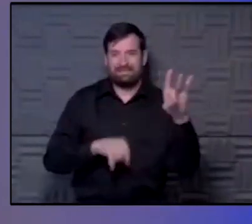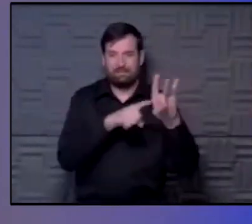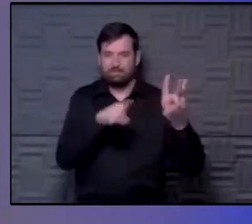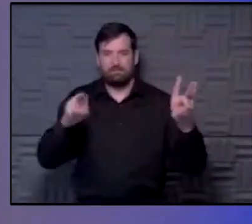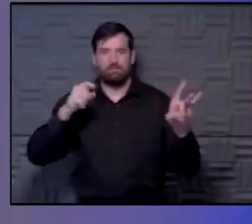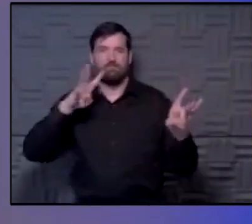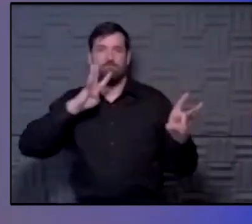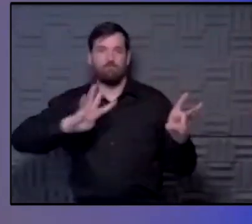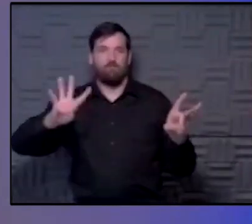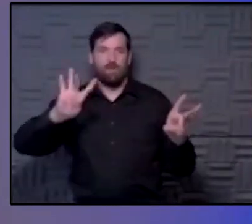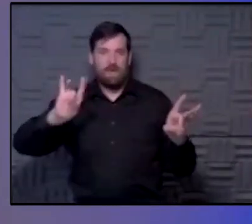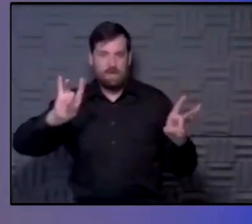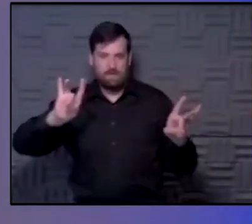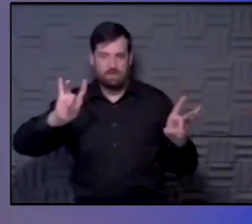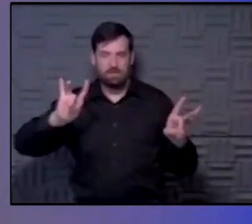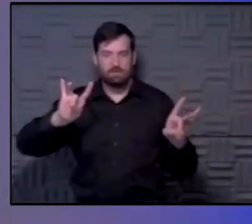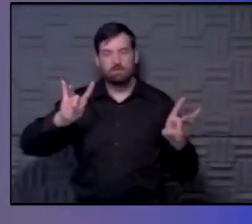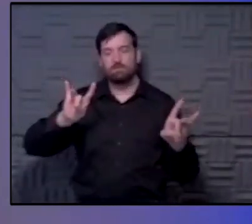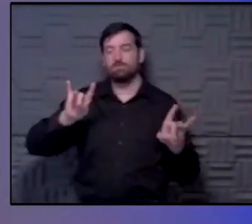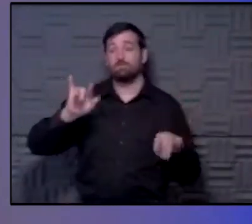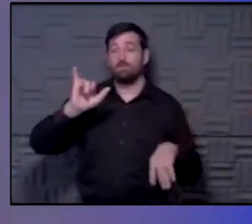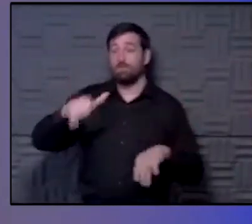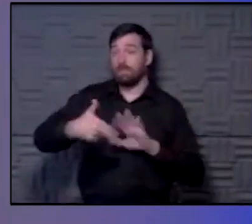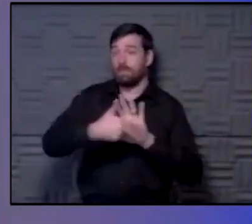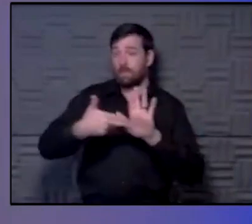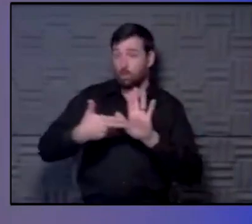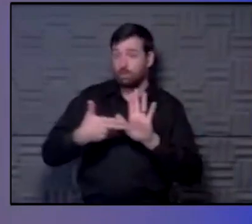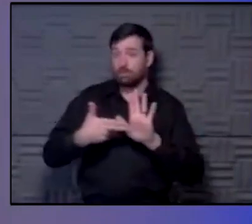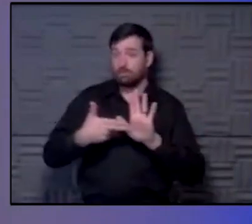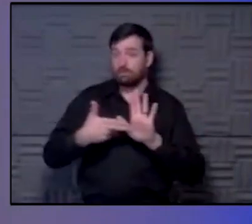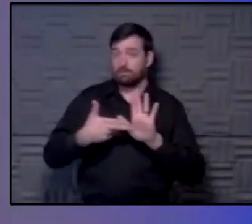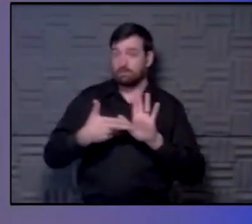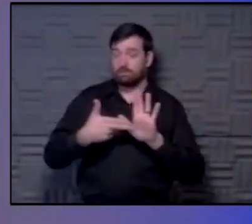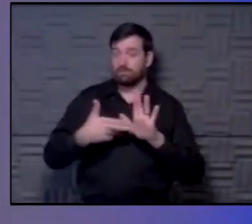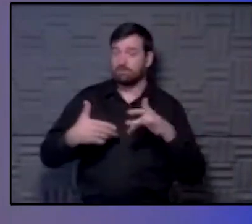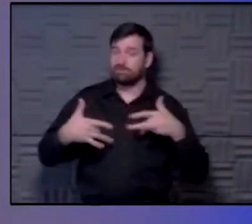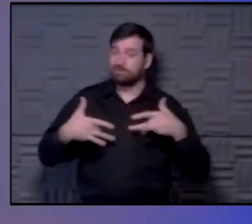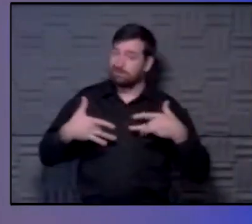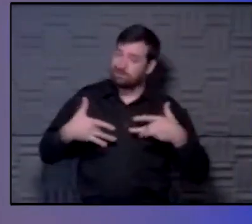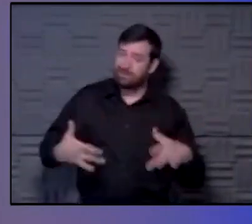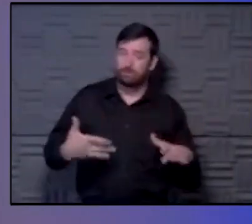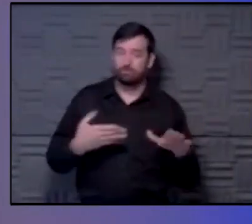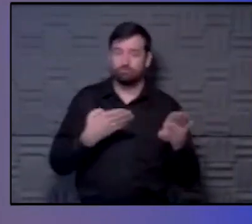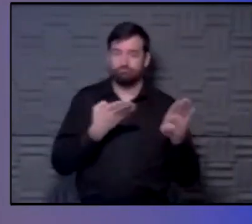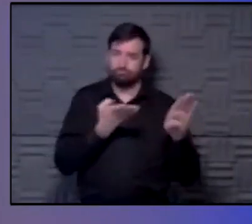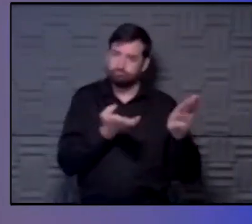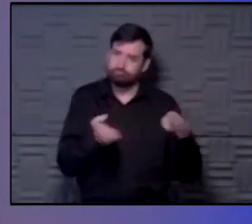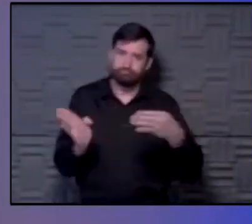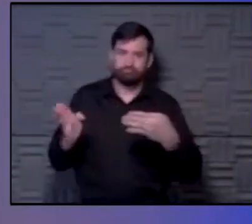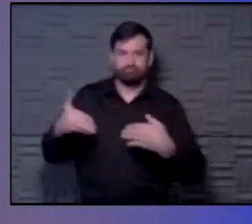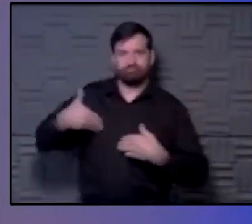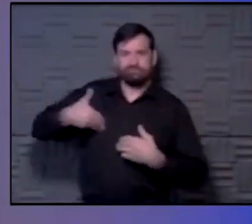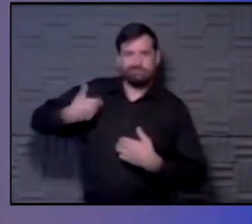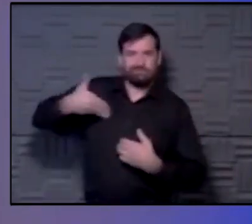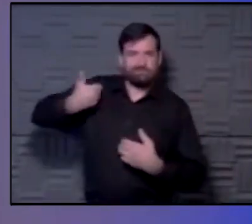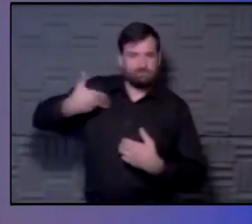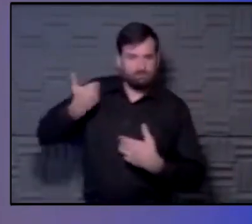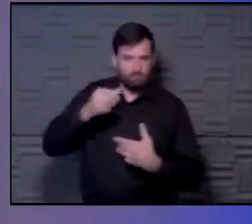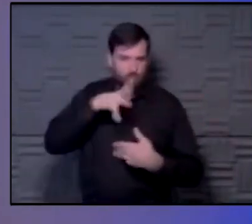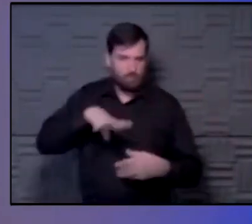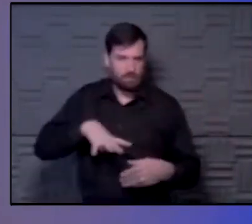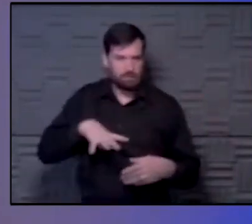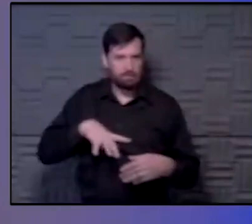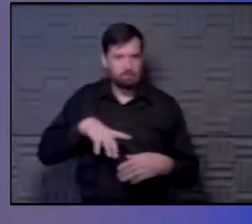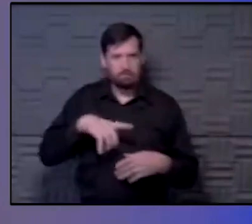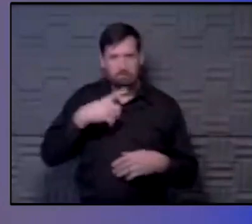range. This particular diagnosis does skew towards younger women. And